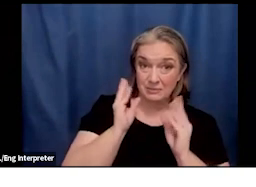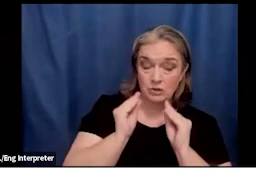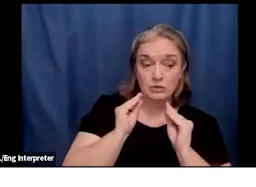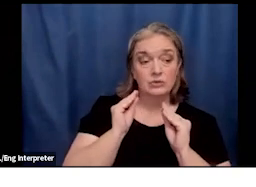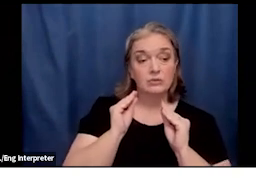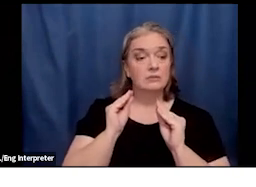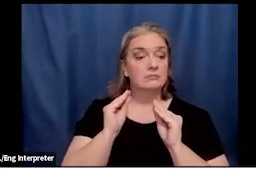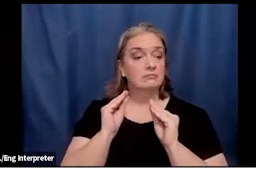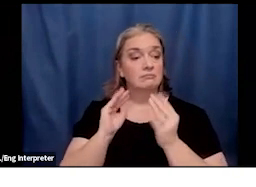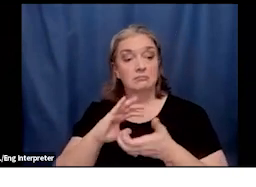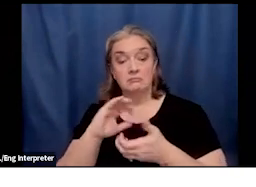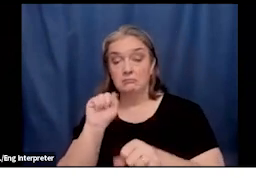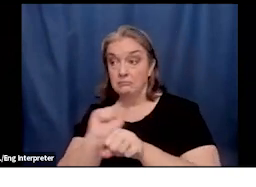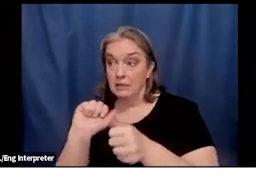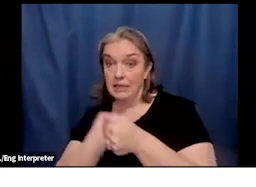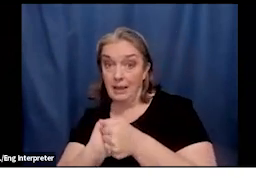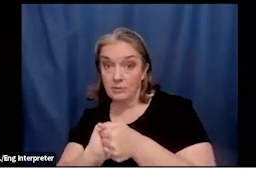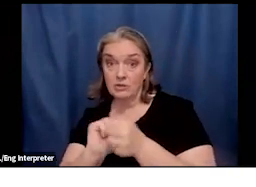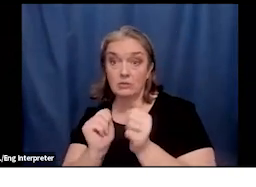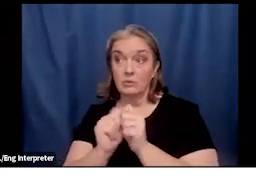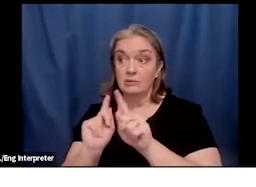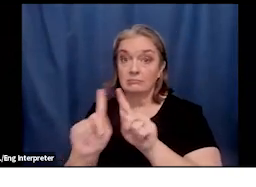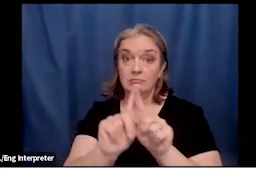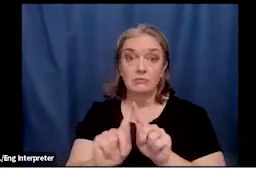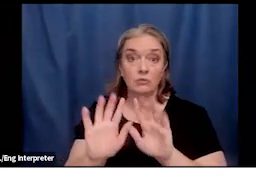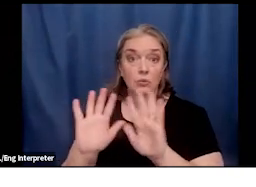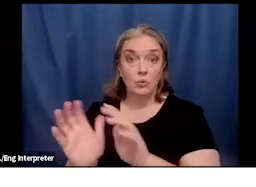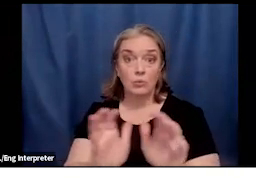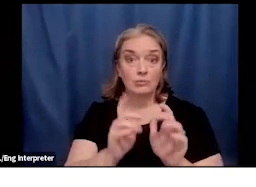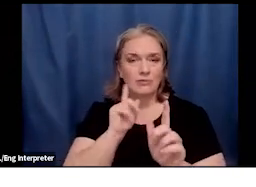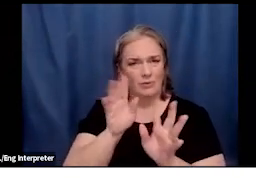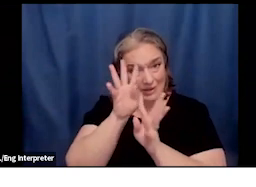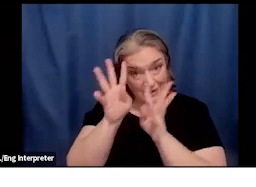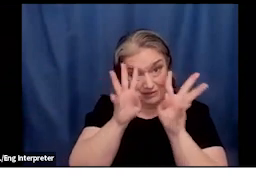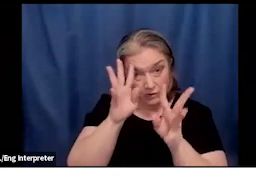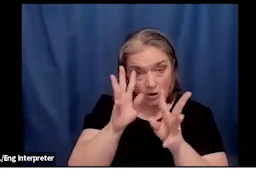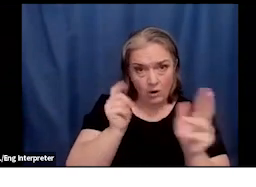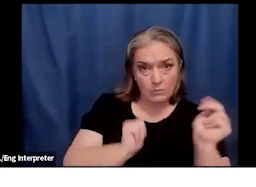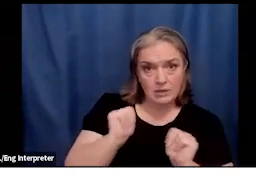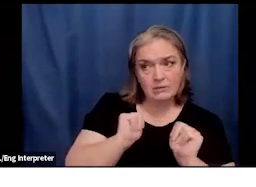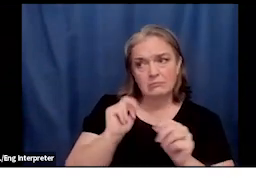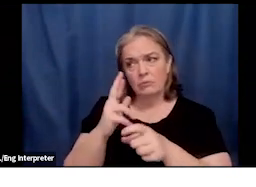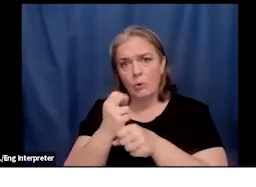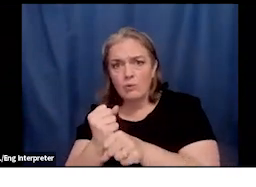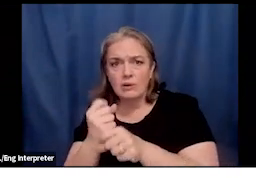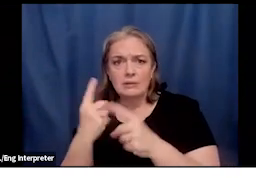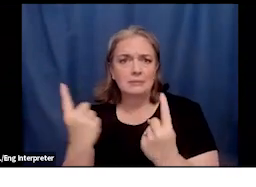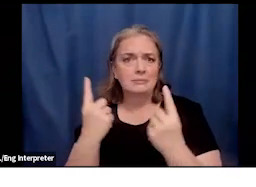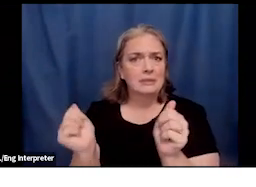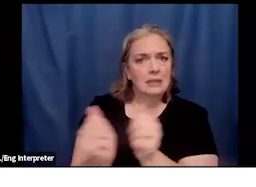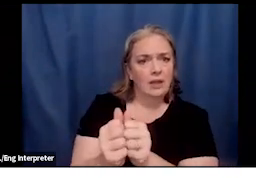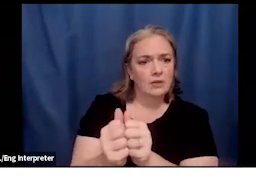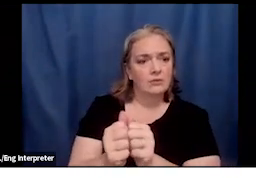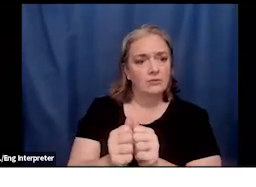experiences, collaborations with other groups for innovative productions or performances,